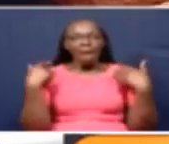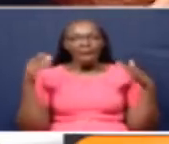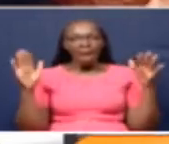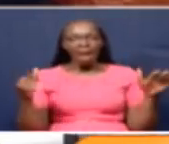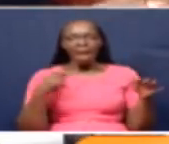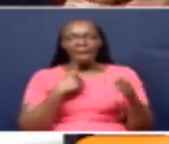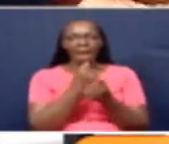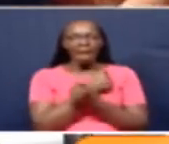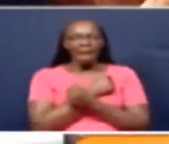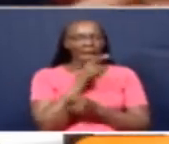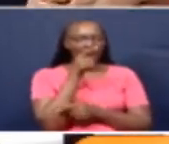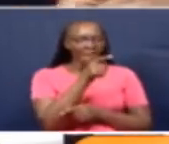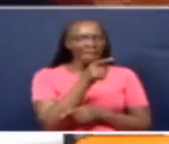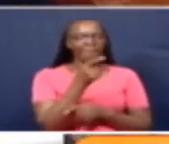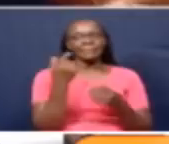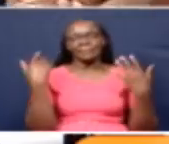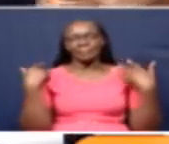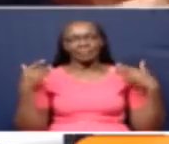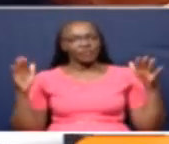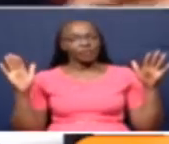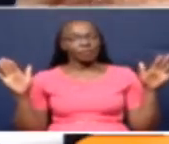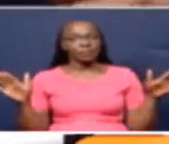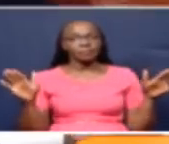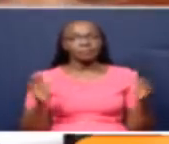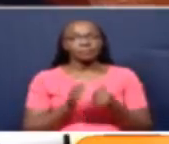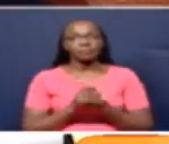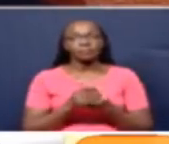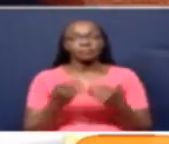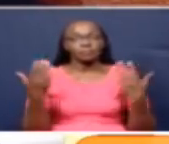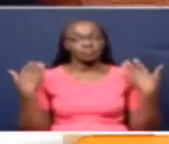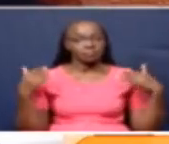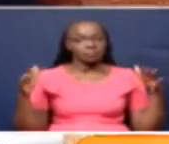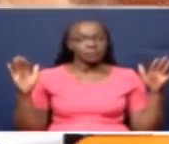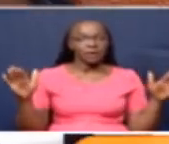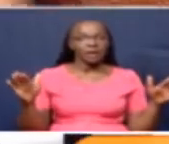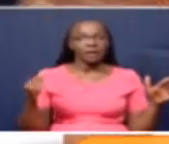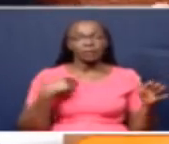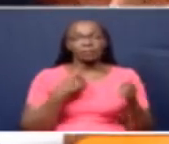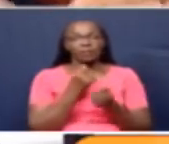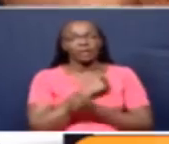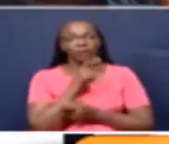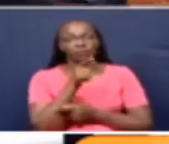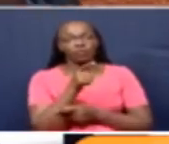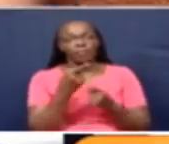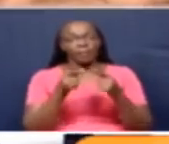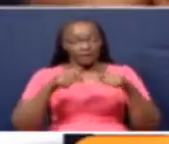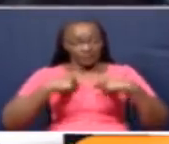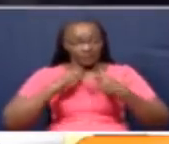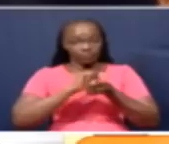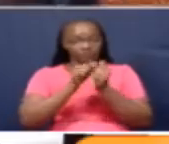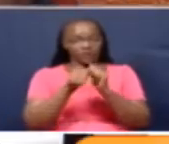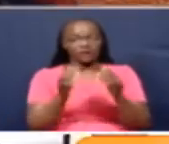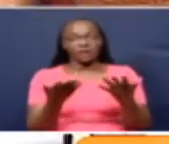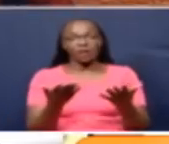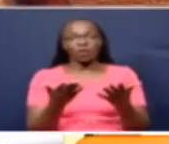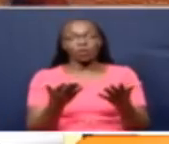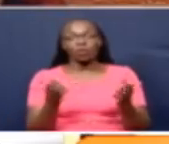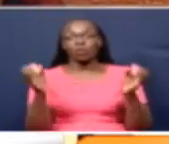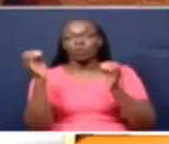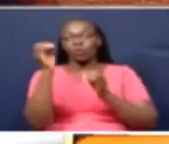nakupenda Malaika. Very standard. Mimi, I changed it. Oh,